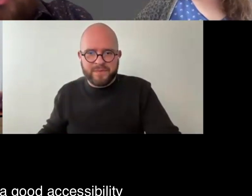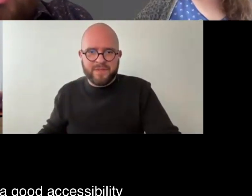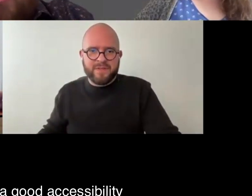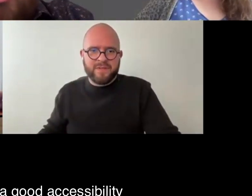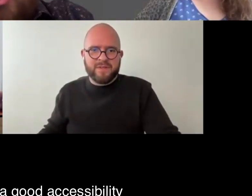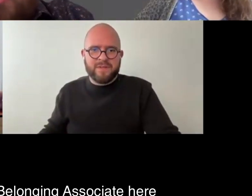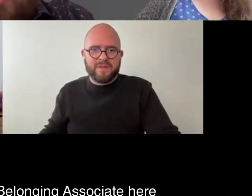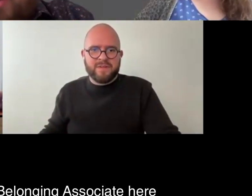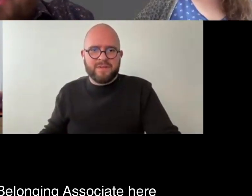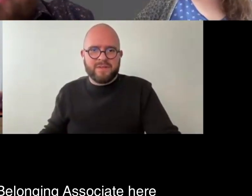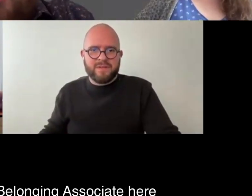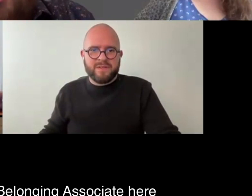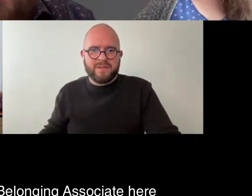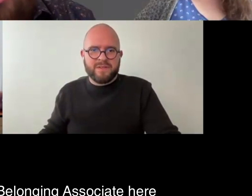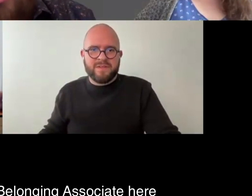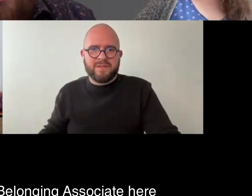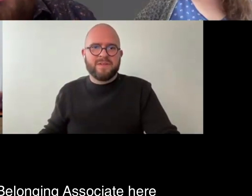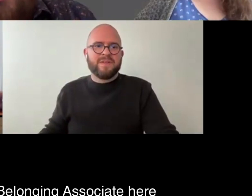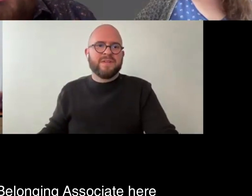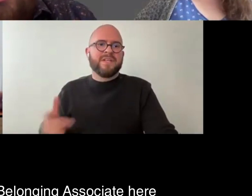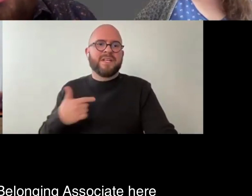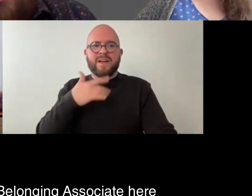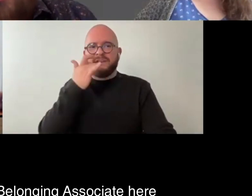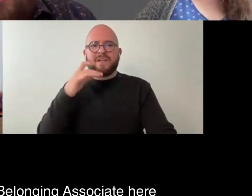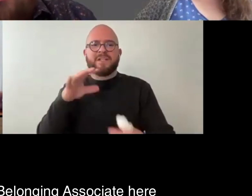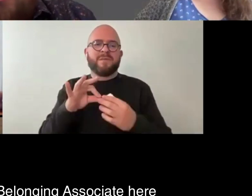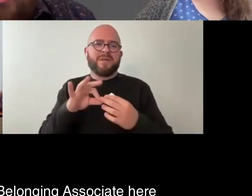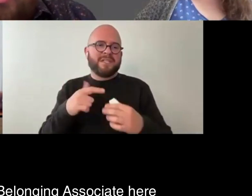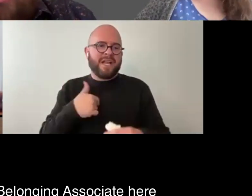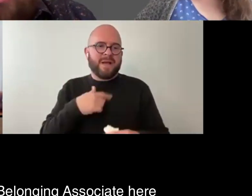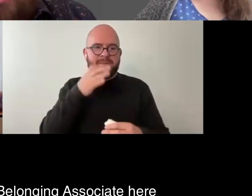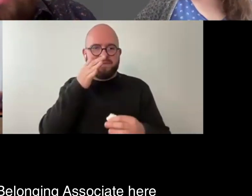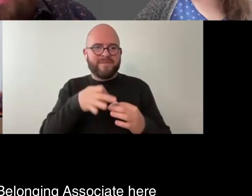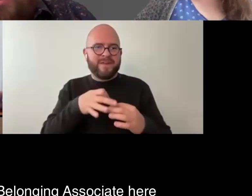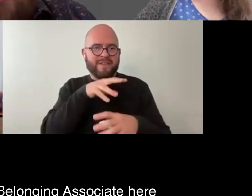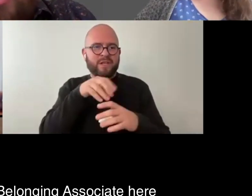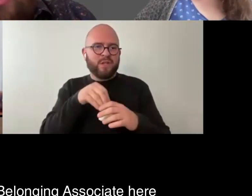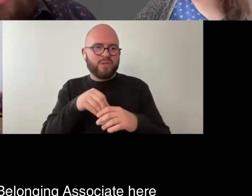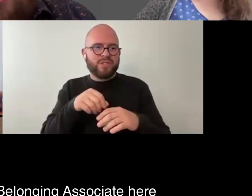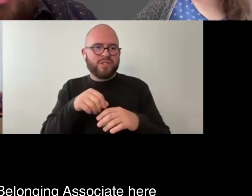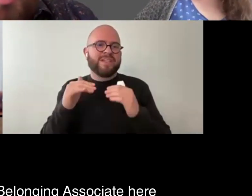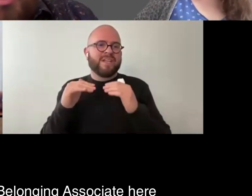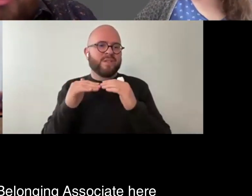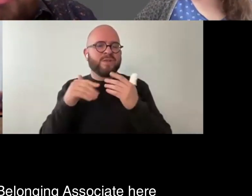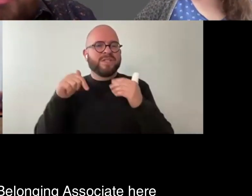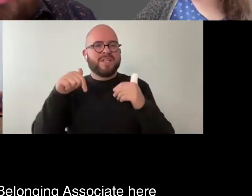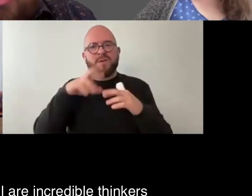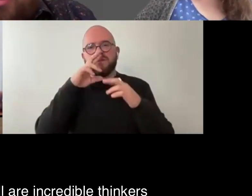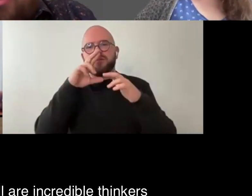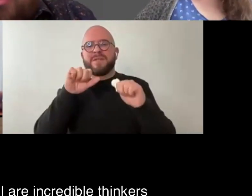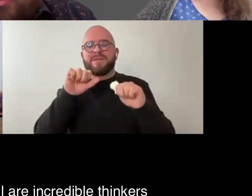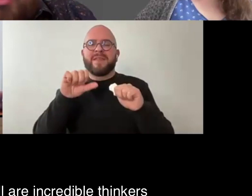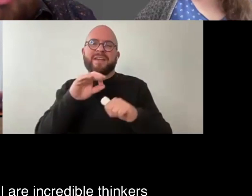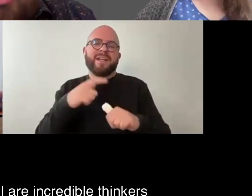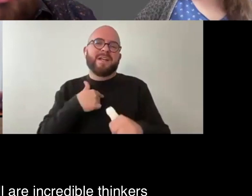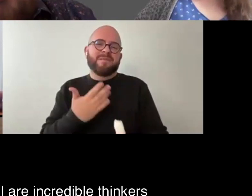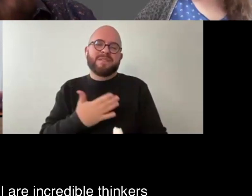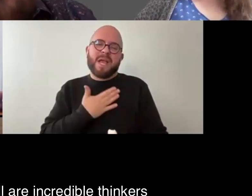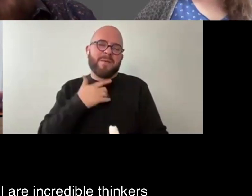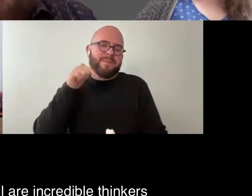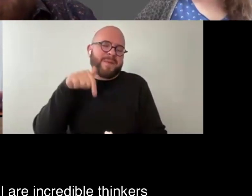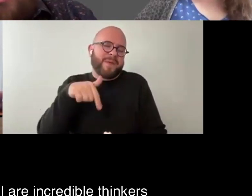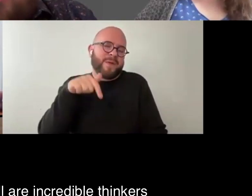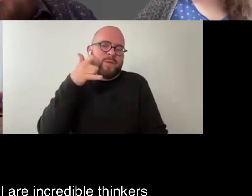also forgot to mention I'm the Faith Inclusion and Belonging Associate here at Respectability, and I'm just really grateful to be on this call. And